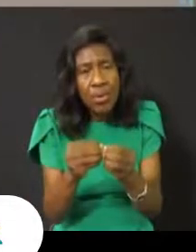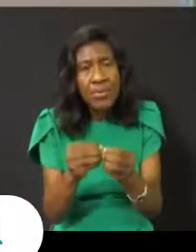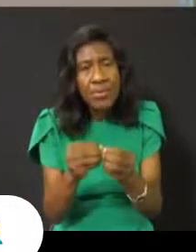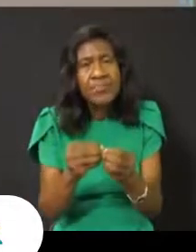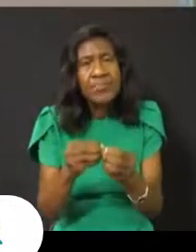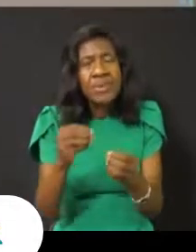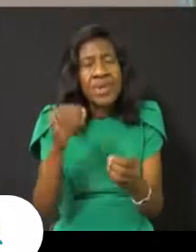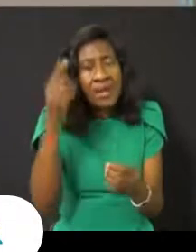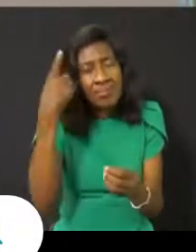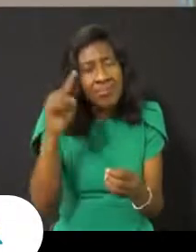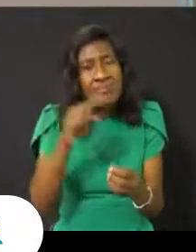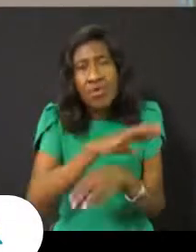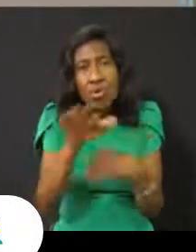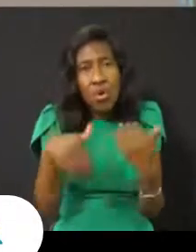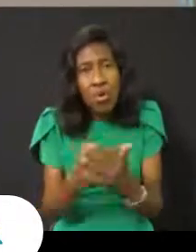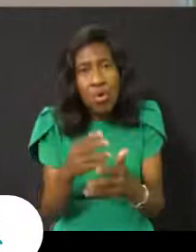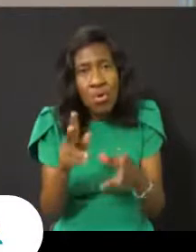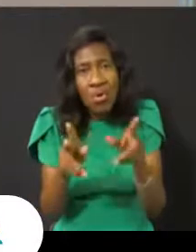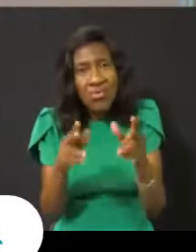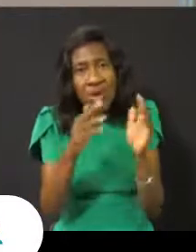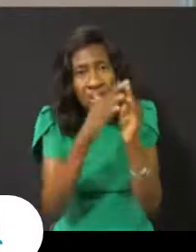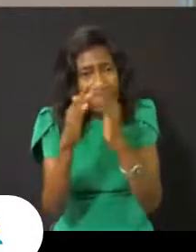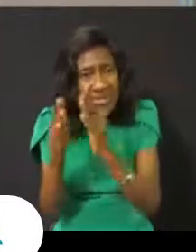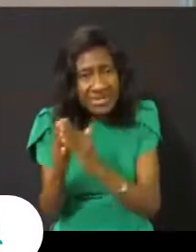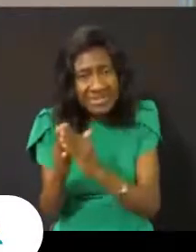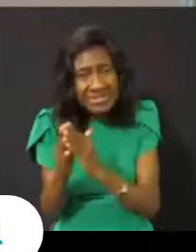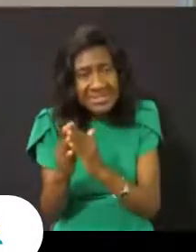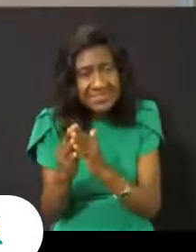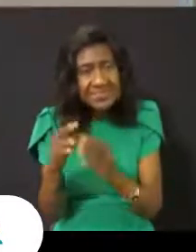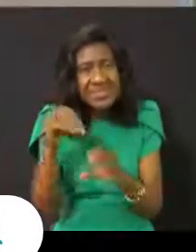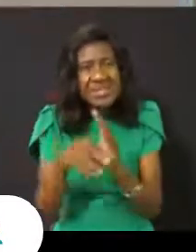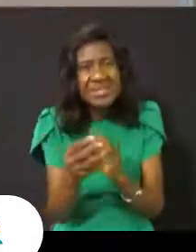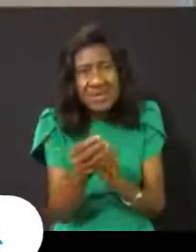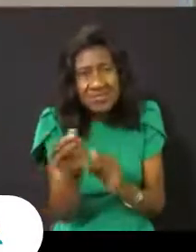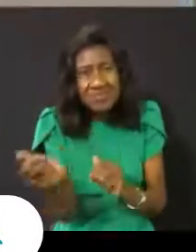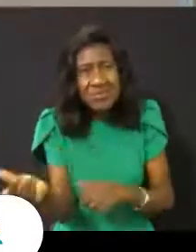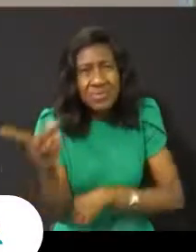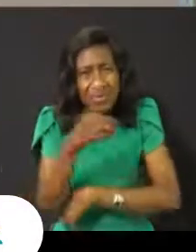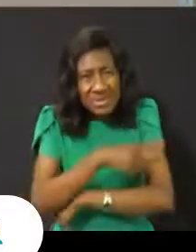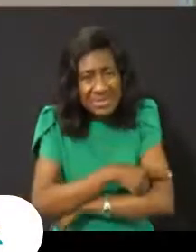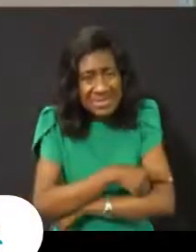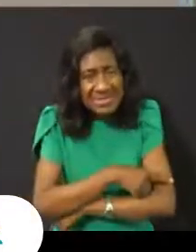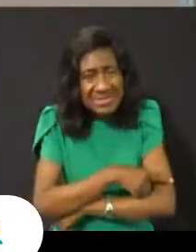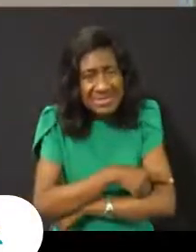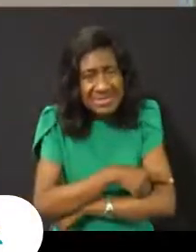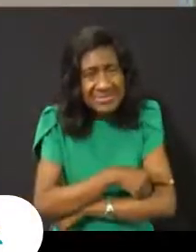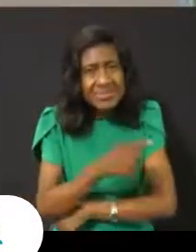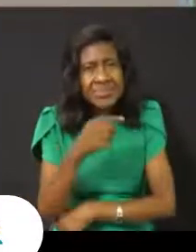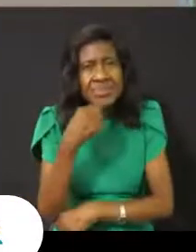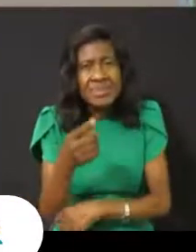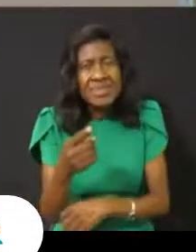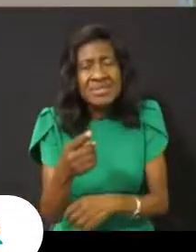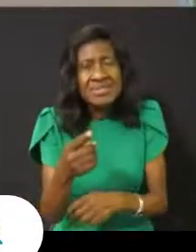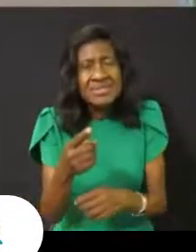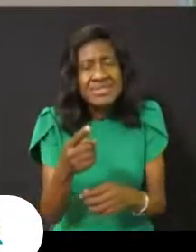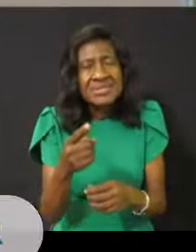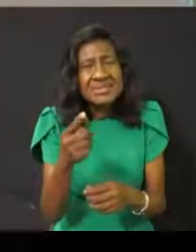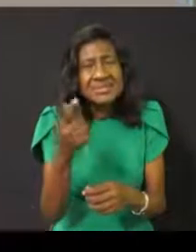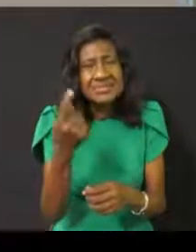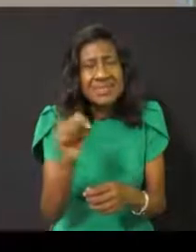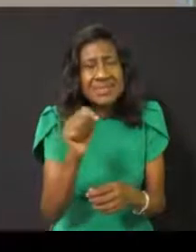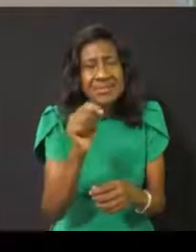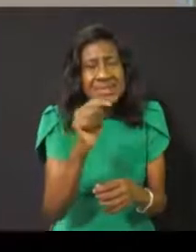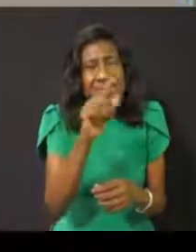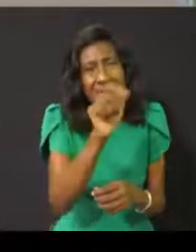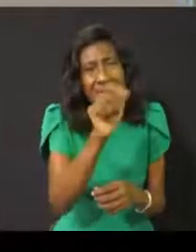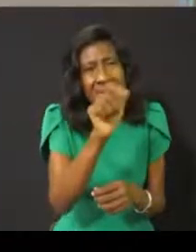coming days. Now, I can tell you that the layered COVID-19 prevention protocols deployed throughout the education system